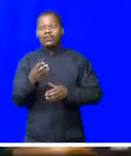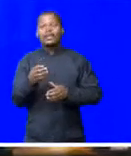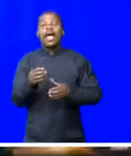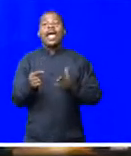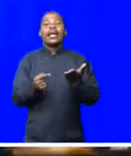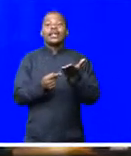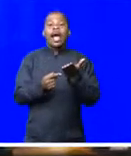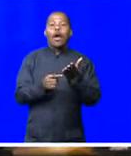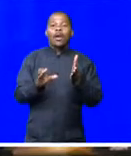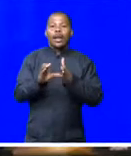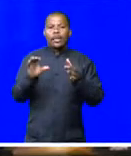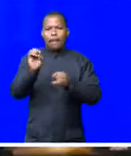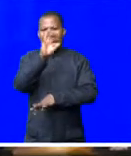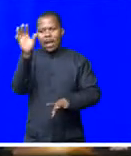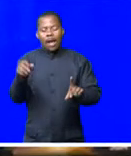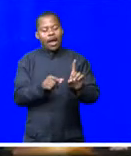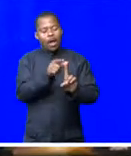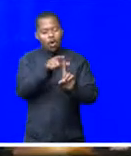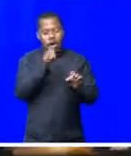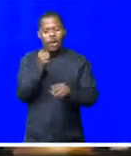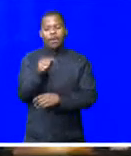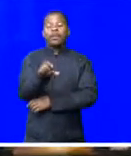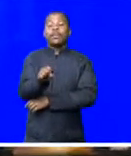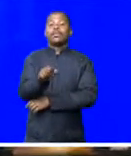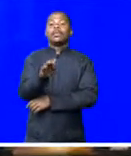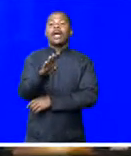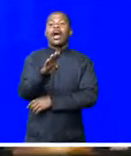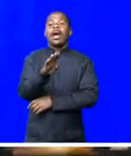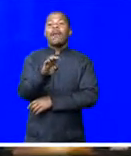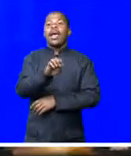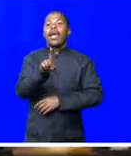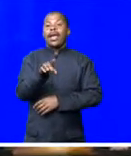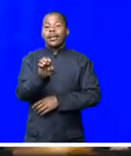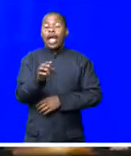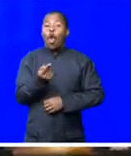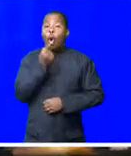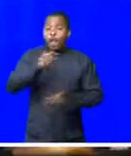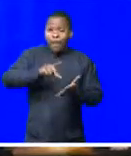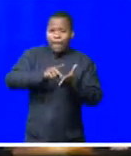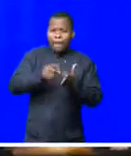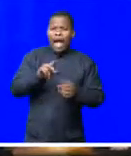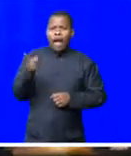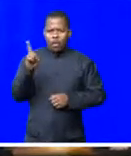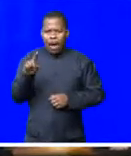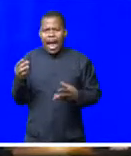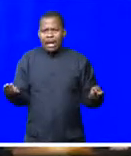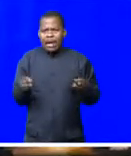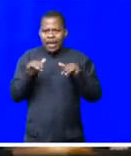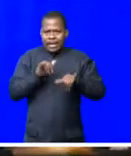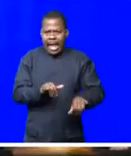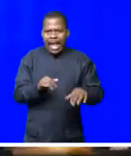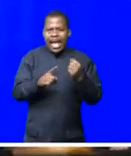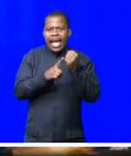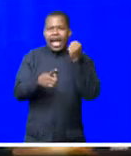leMbabane nesivela Khithabetse uthi lo masipala uhlela ukuthi sonke sakhamuthi saledolobha siphile kamelula.